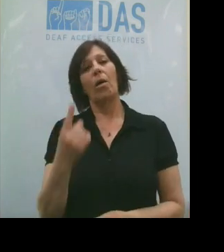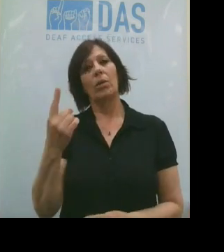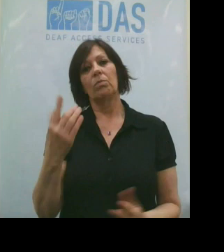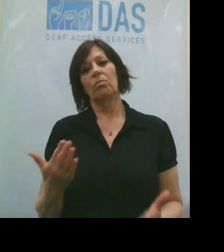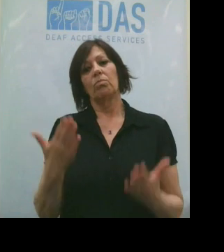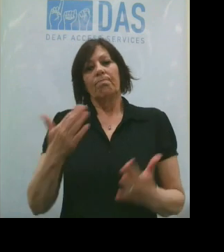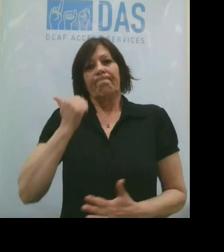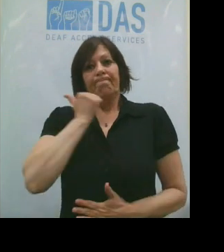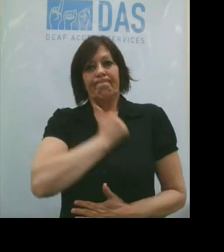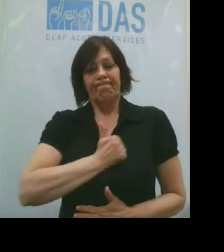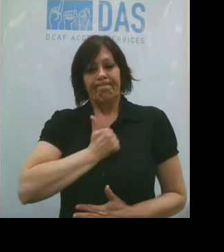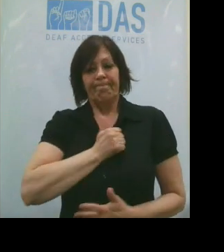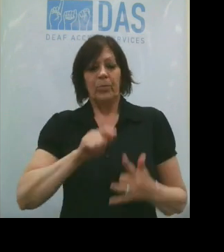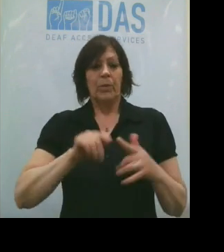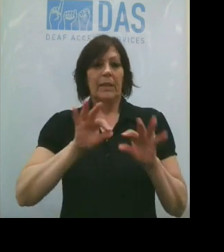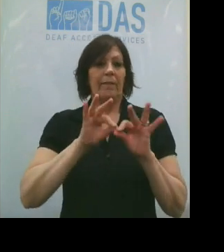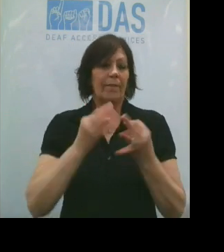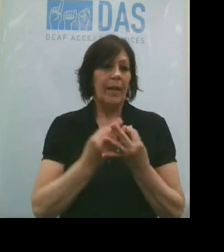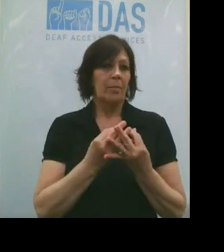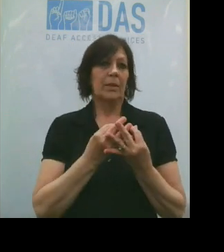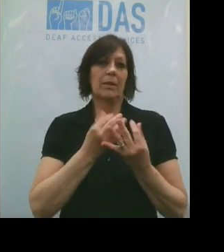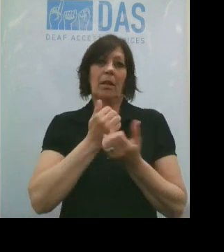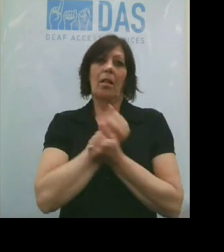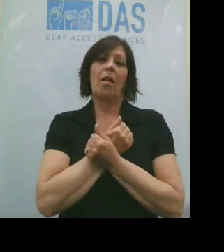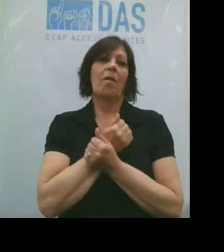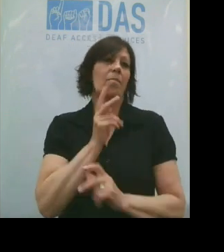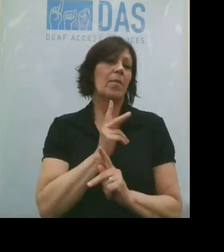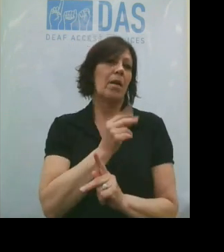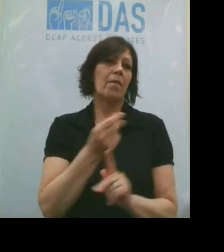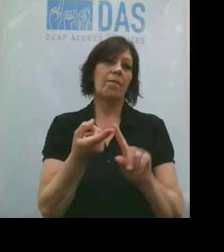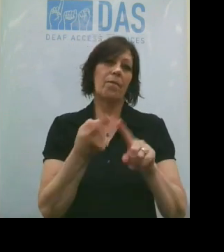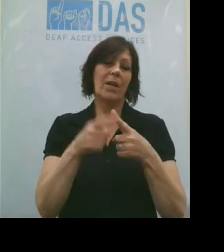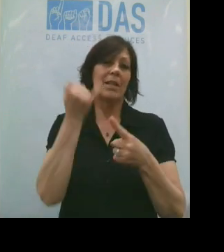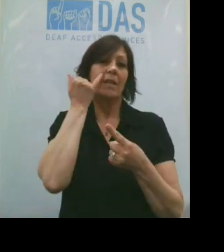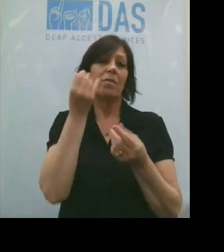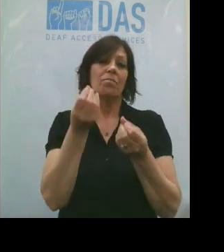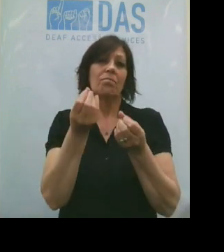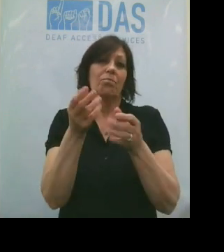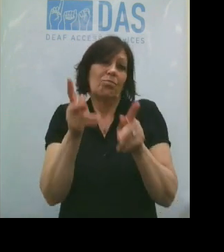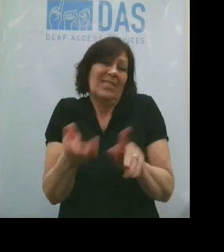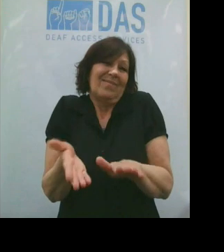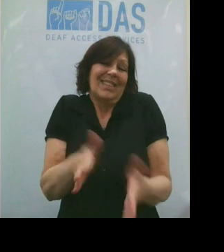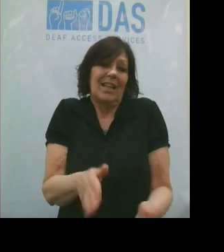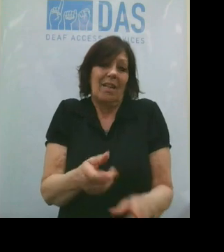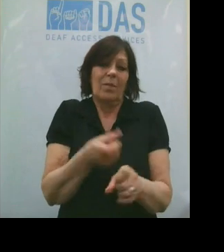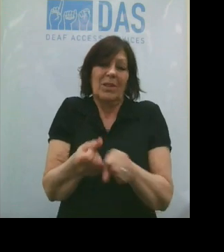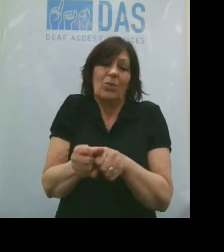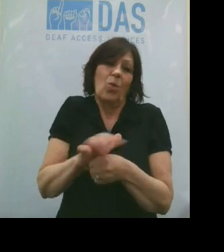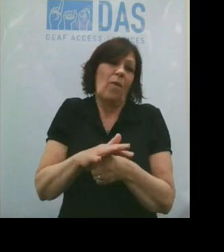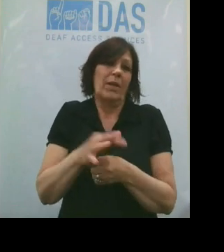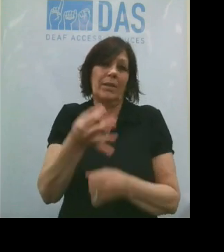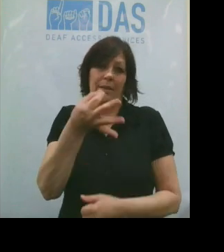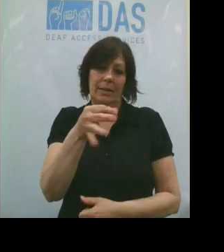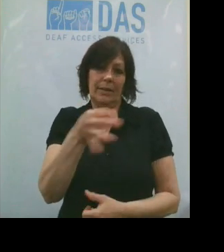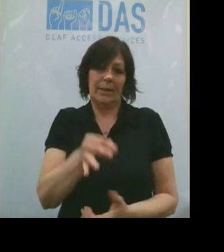to the families, loved ones, and friends of those who've lost a loved one as a result of the COVID-19